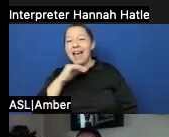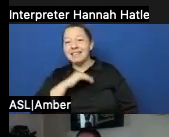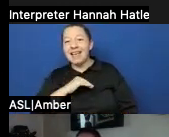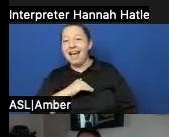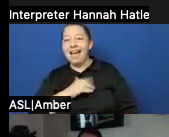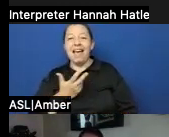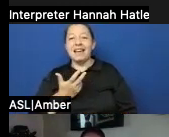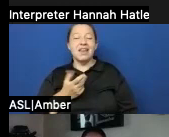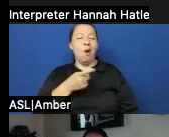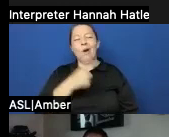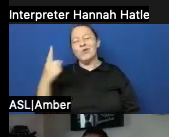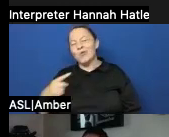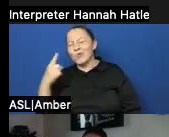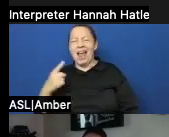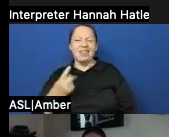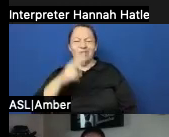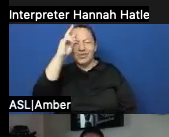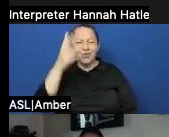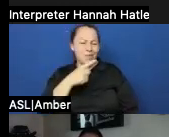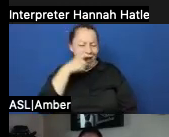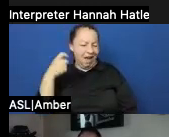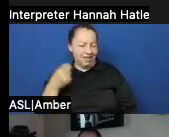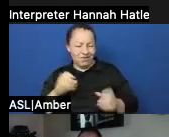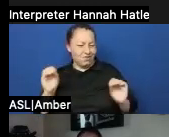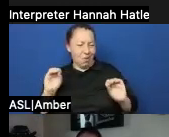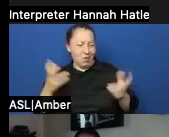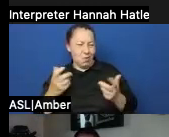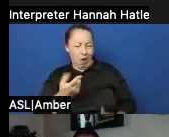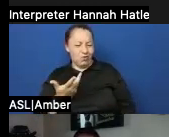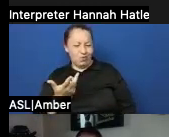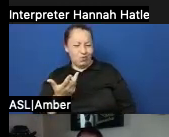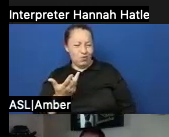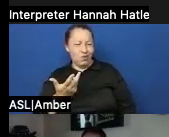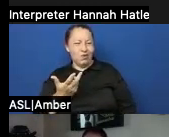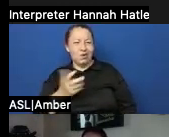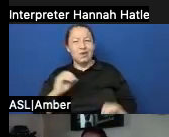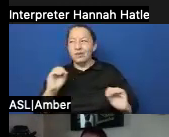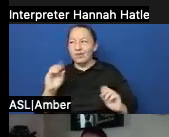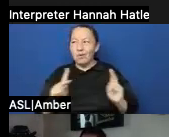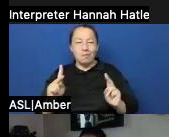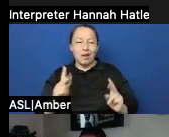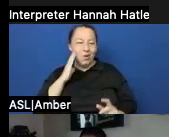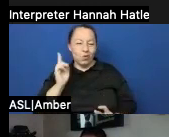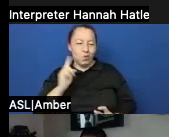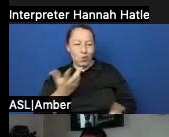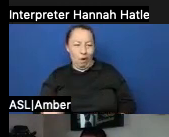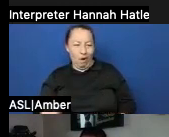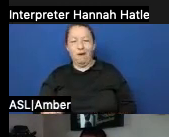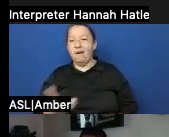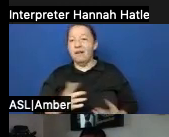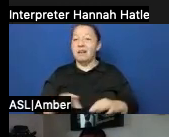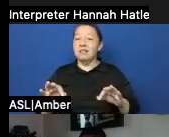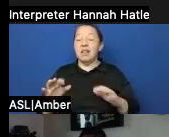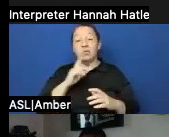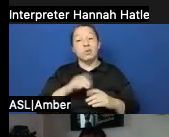person they're crazy, stupid, ugly, no one wants you, no one even knows where you are. That's huge. I like to story tell on that